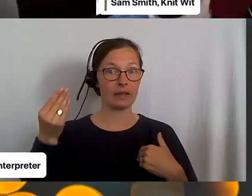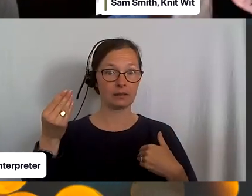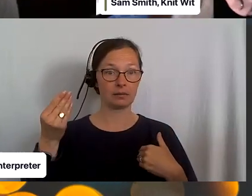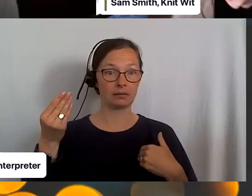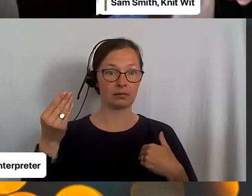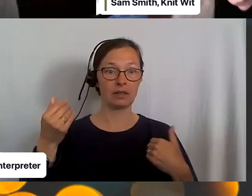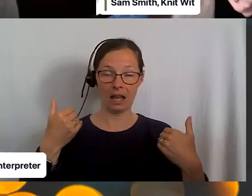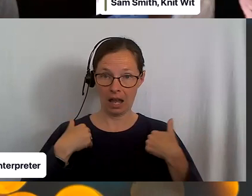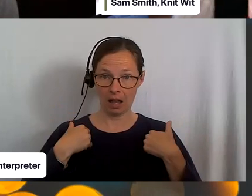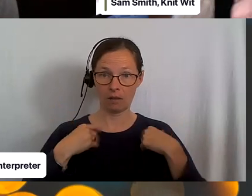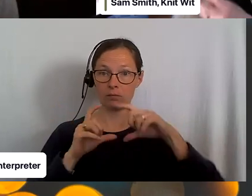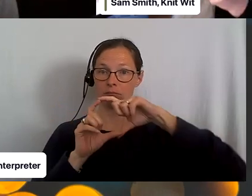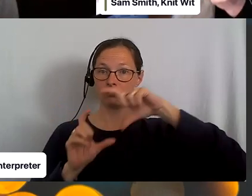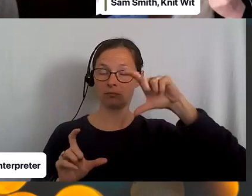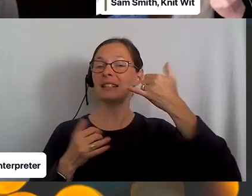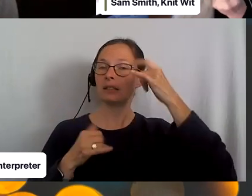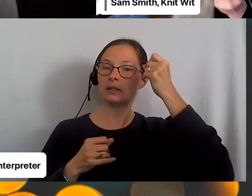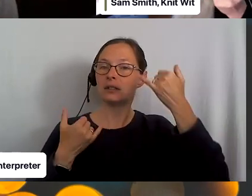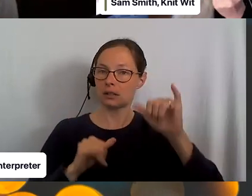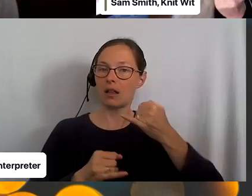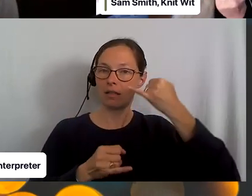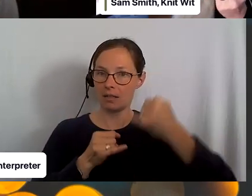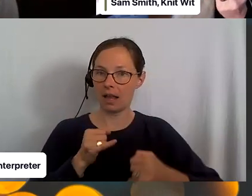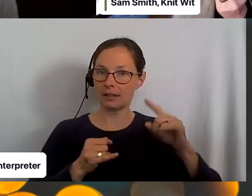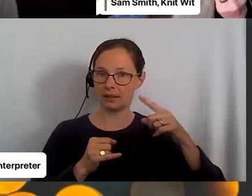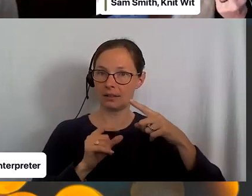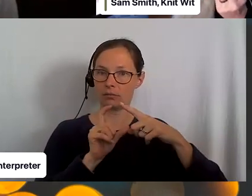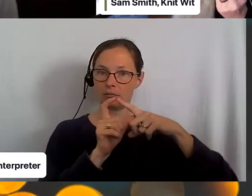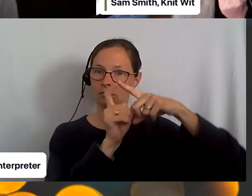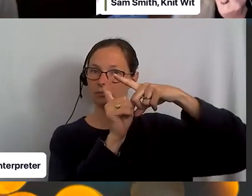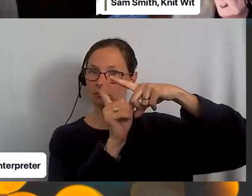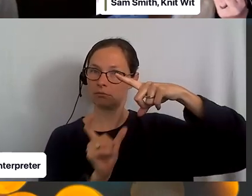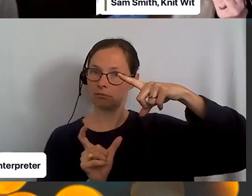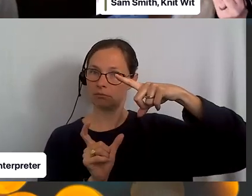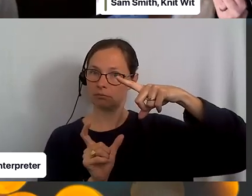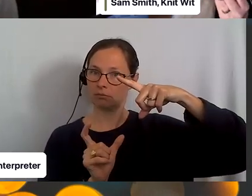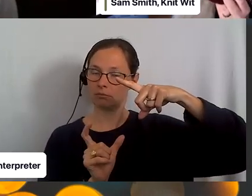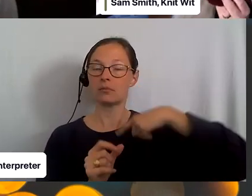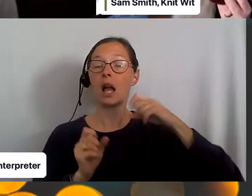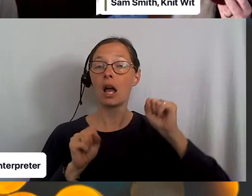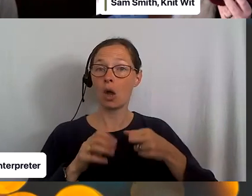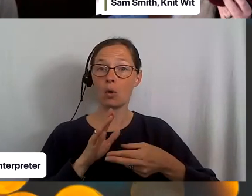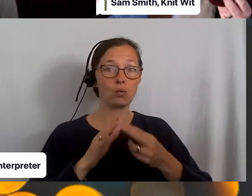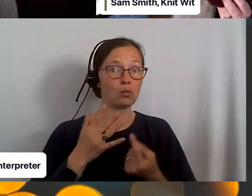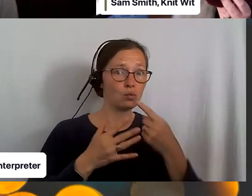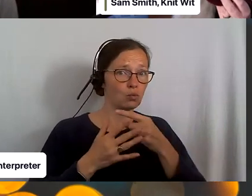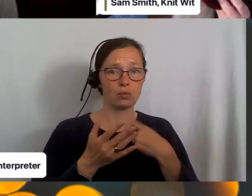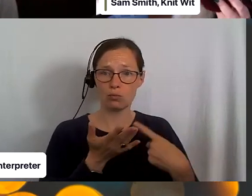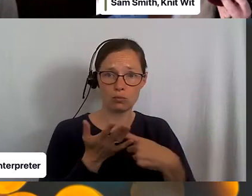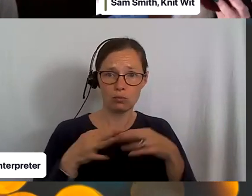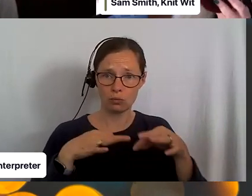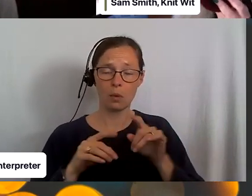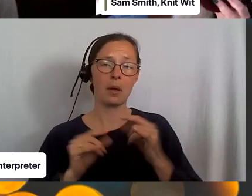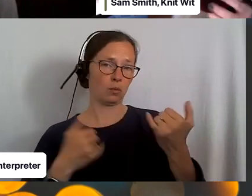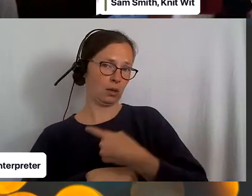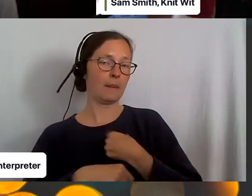your knitted thing still on the last needle. So I was going to, I can review anything you need, but today I was going to go over